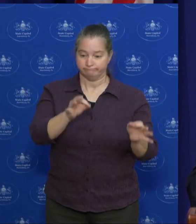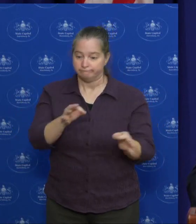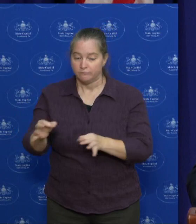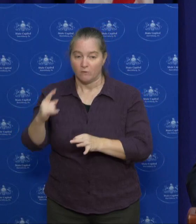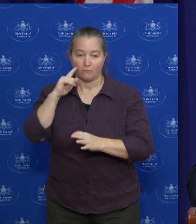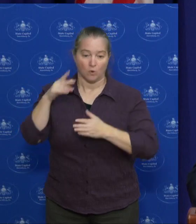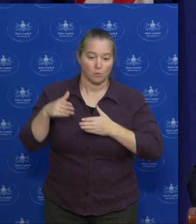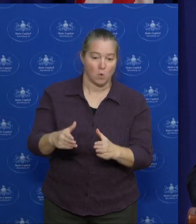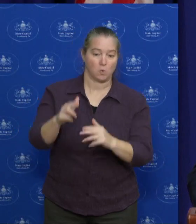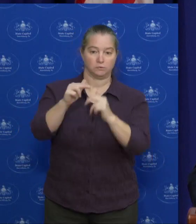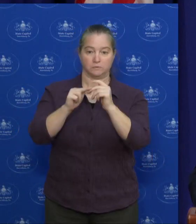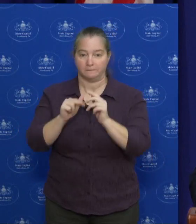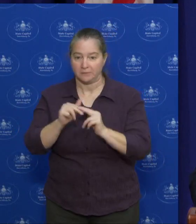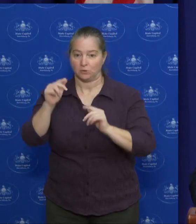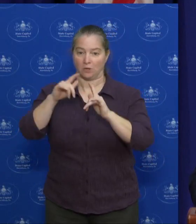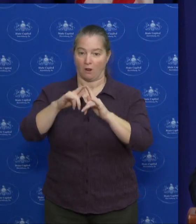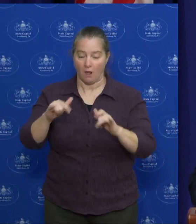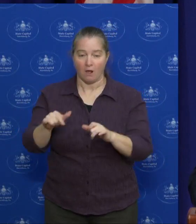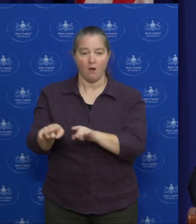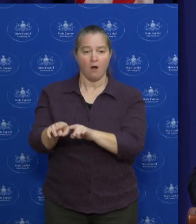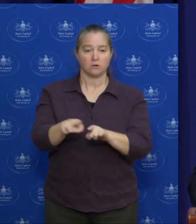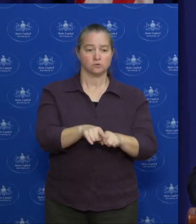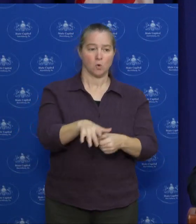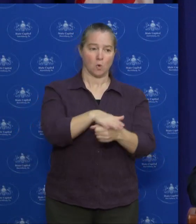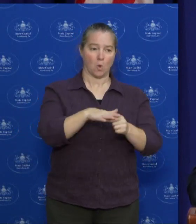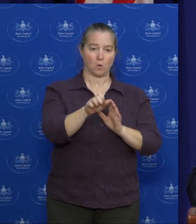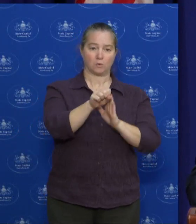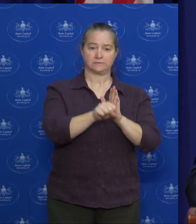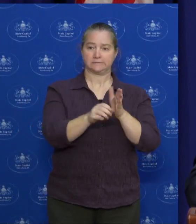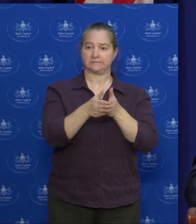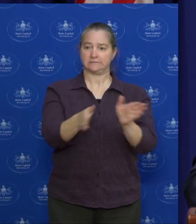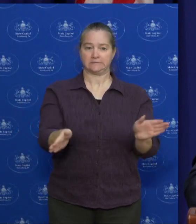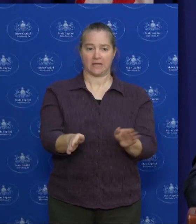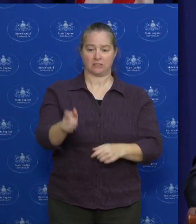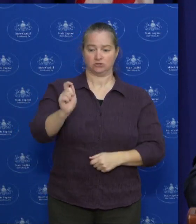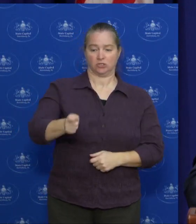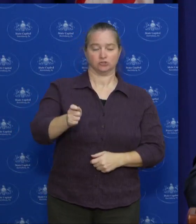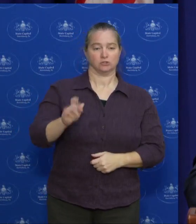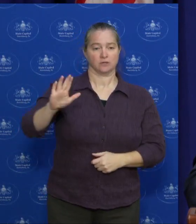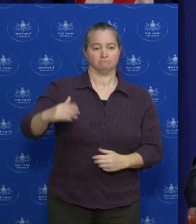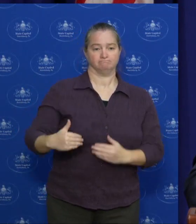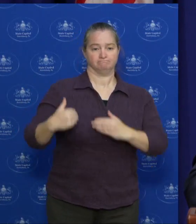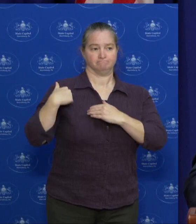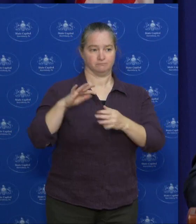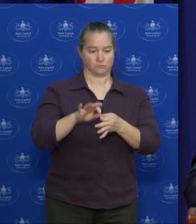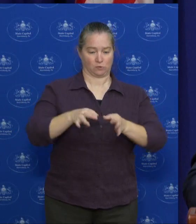decisions, and local and statewide judges who interpret Pennsylvania's laws.